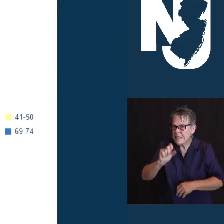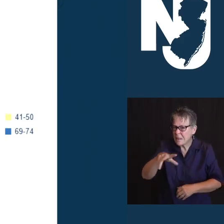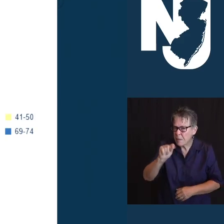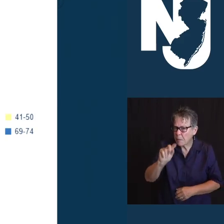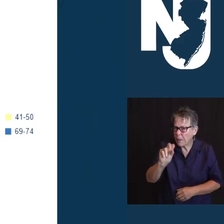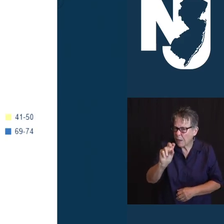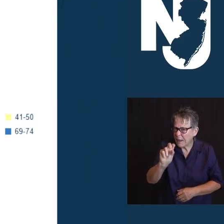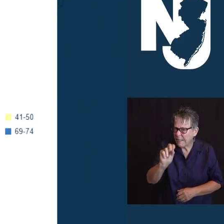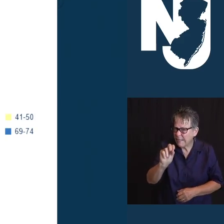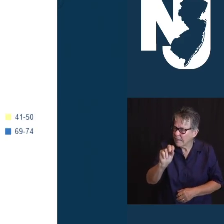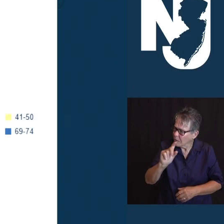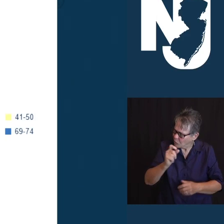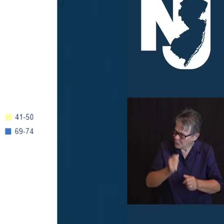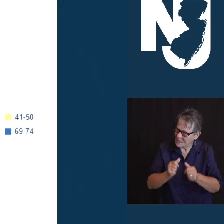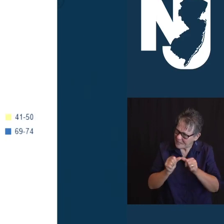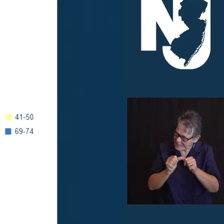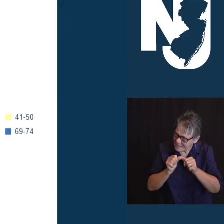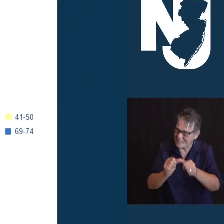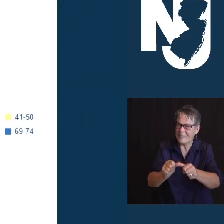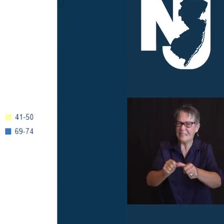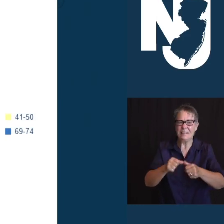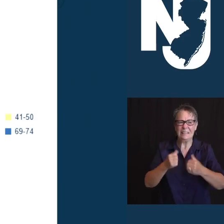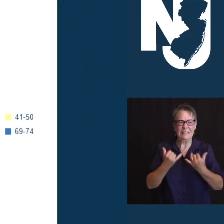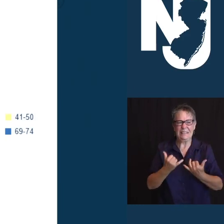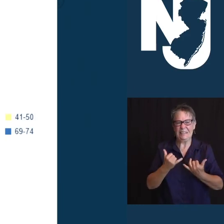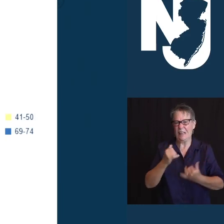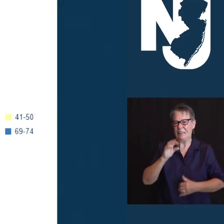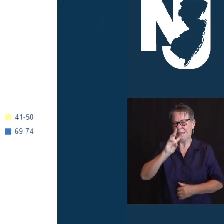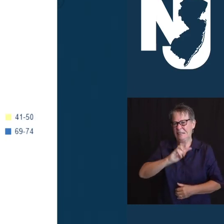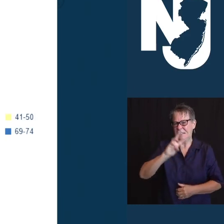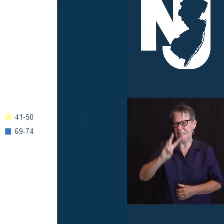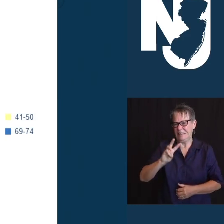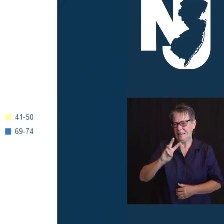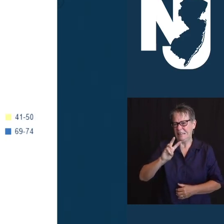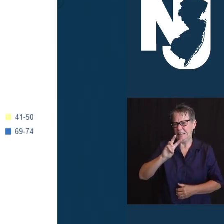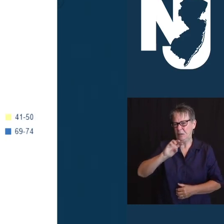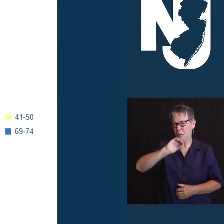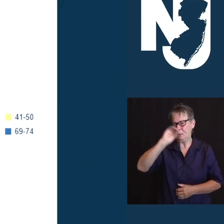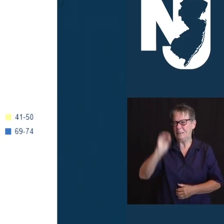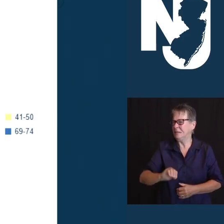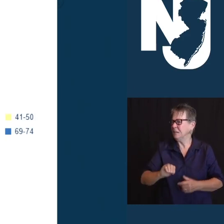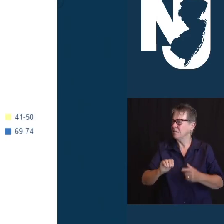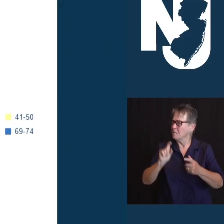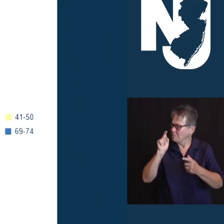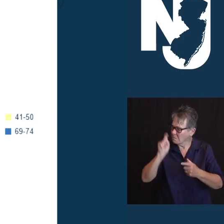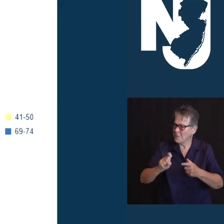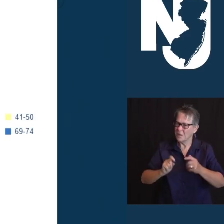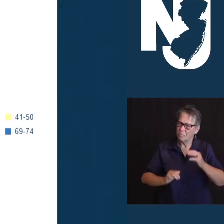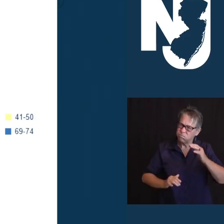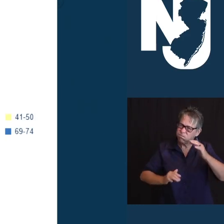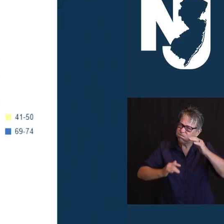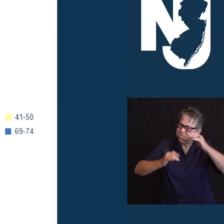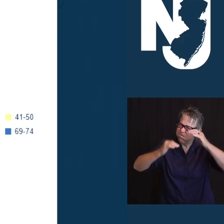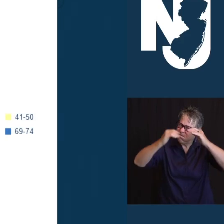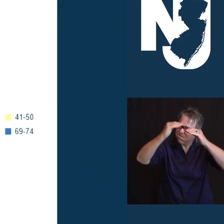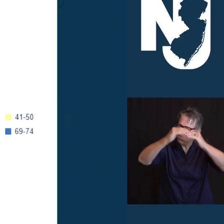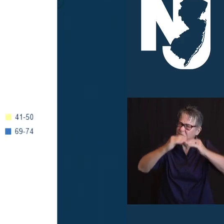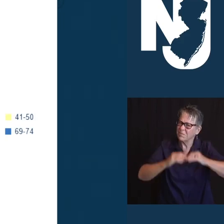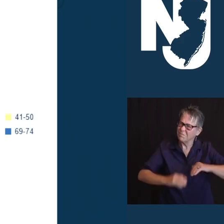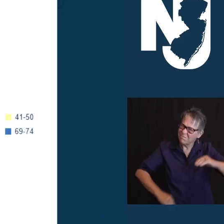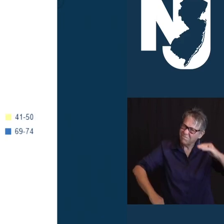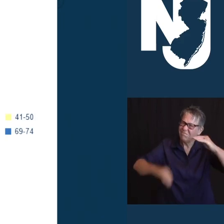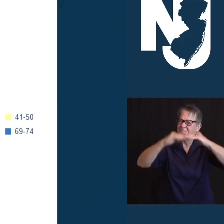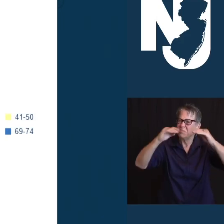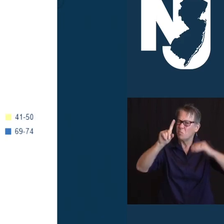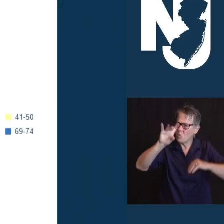statewide response rate, which means we continue to see residents taking their civic responsibilities seriously and being counted. But that also means that